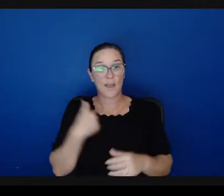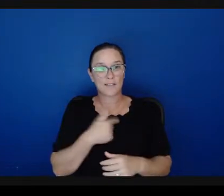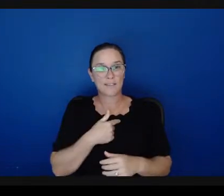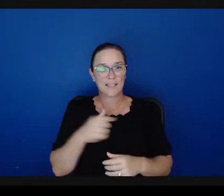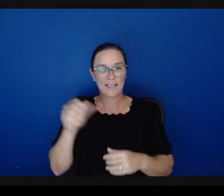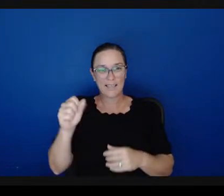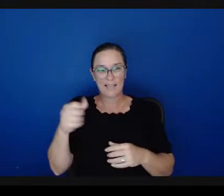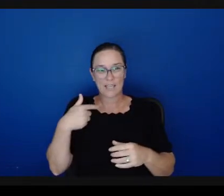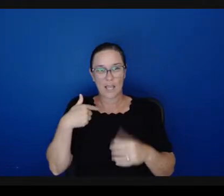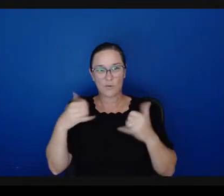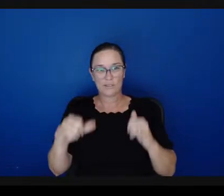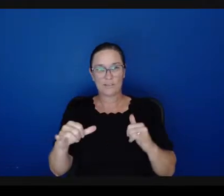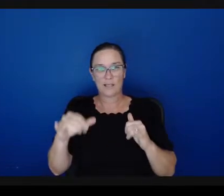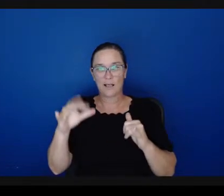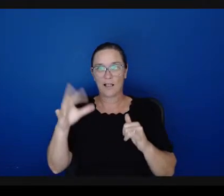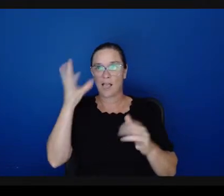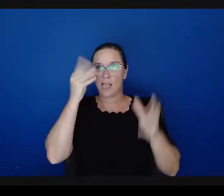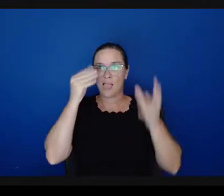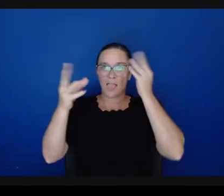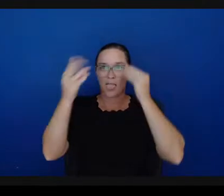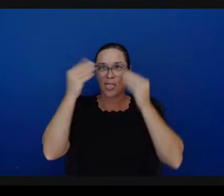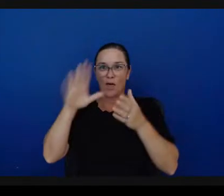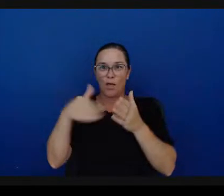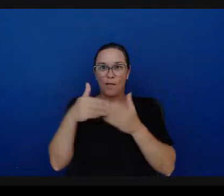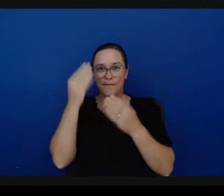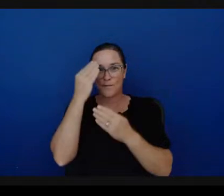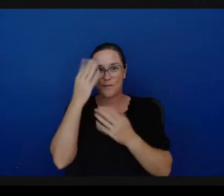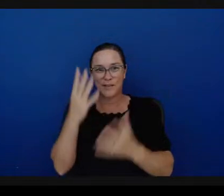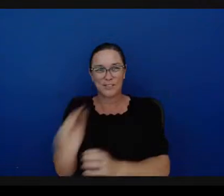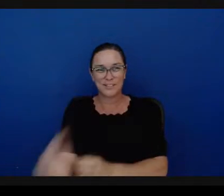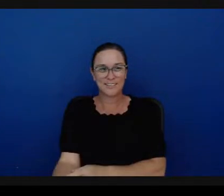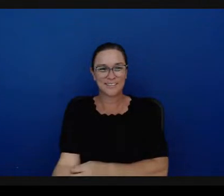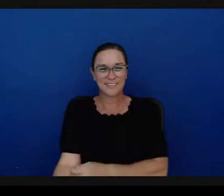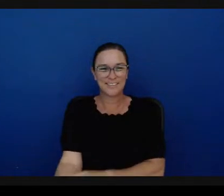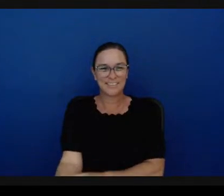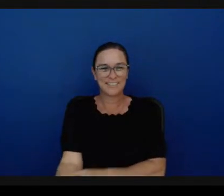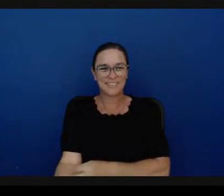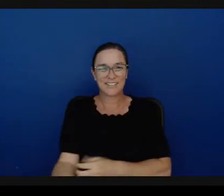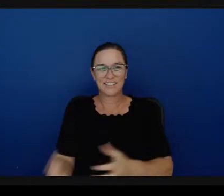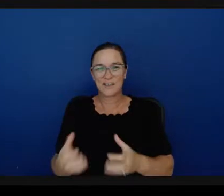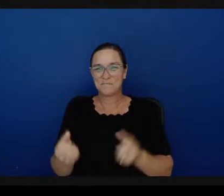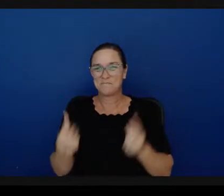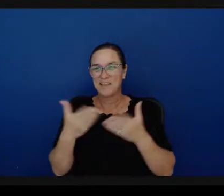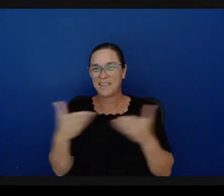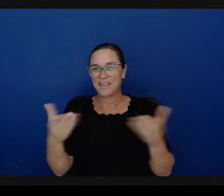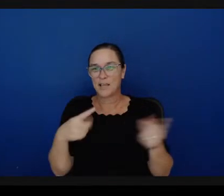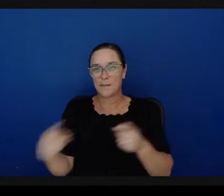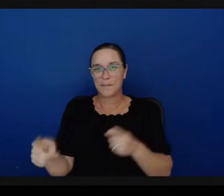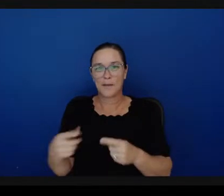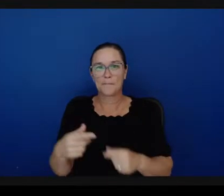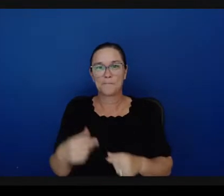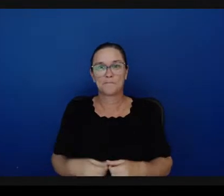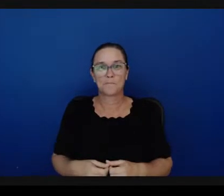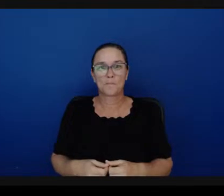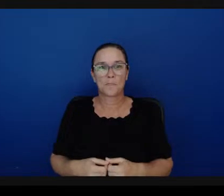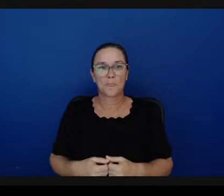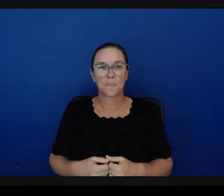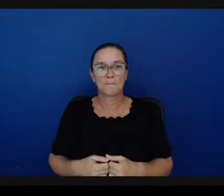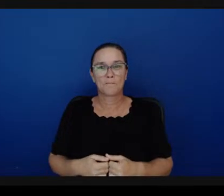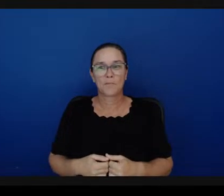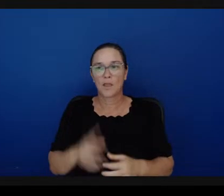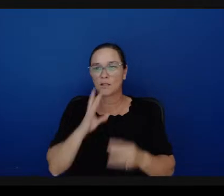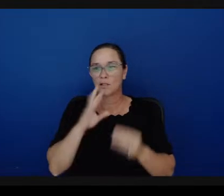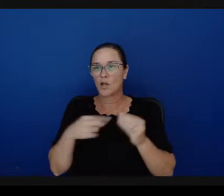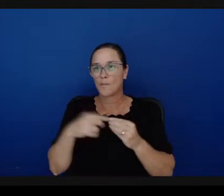just still absorbing all of that information. There's a lot going on, huh? There is. I'm going to take us up into the park and see what's